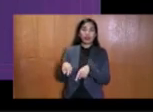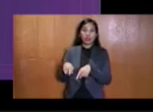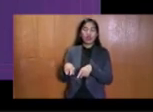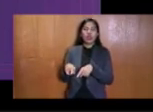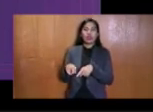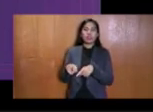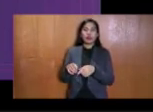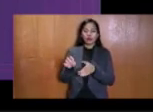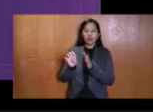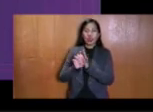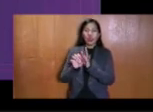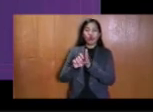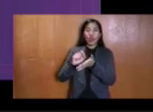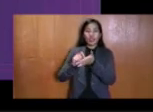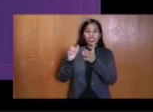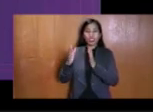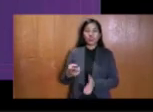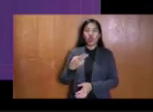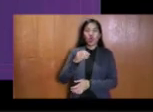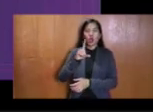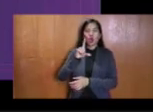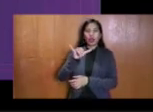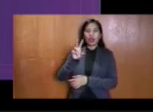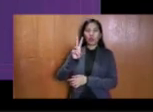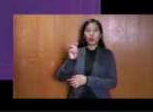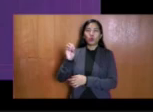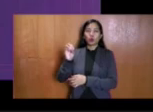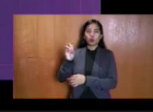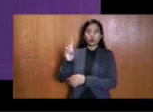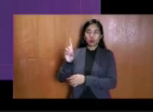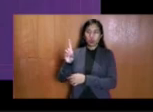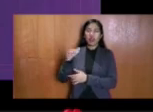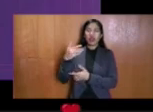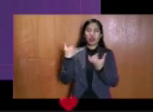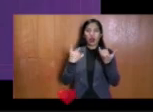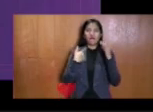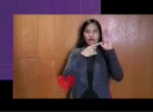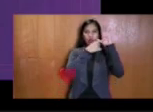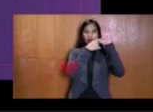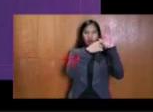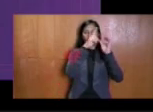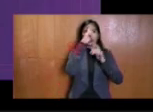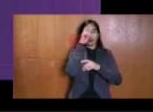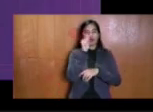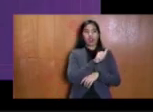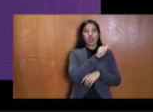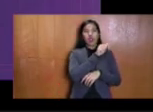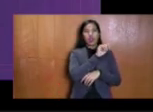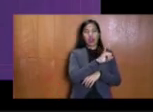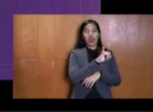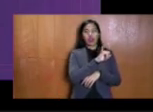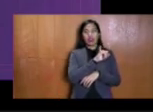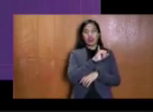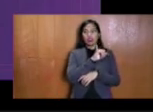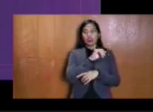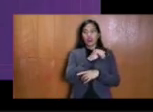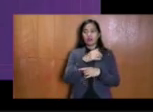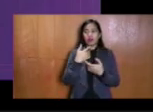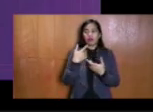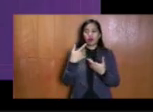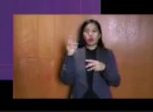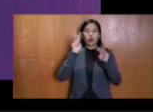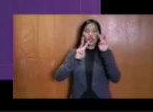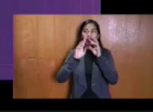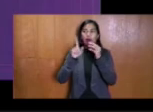and there's, of course, many nuances around that. It's not just that AI would suddenly take away their jobs. There's also like